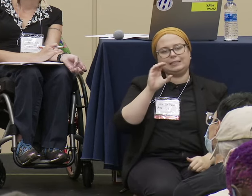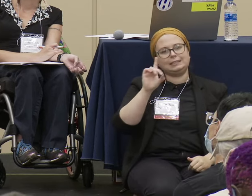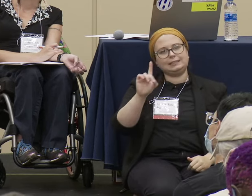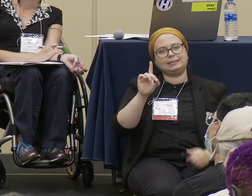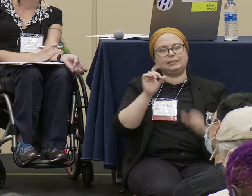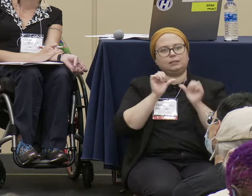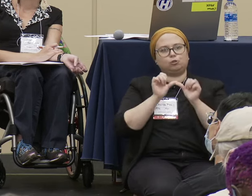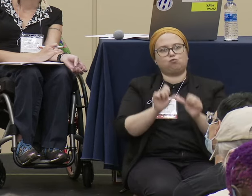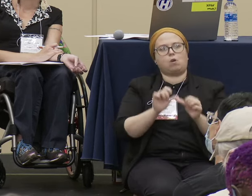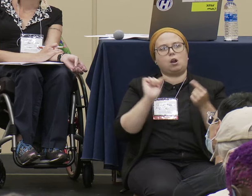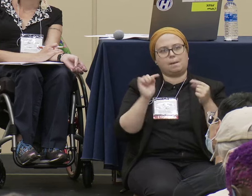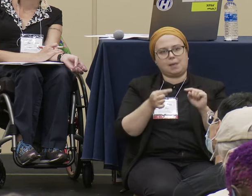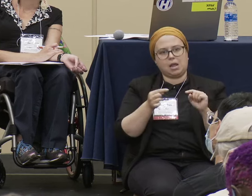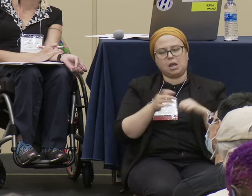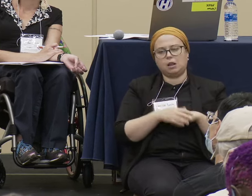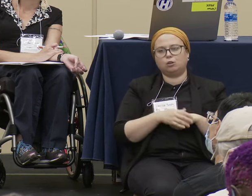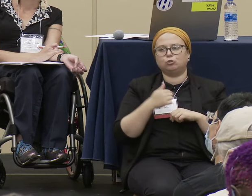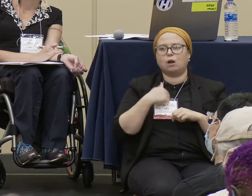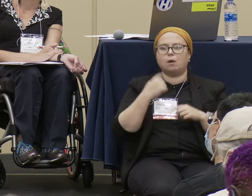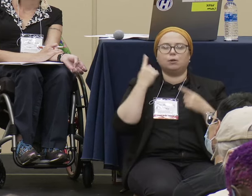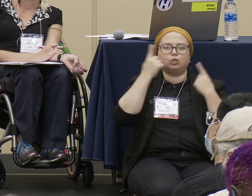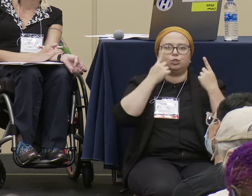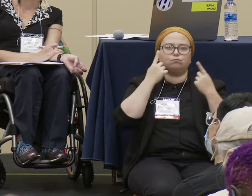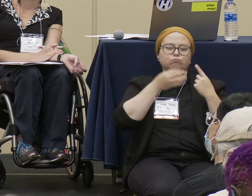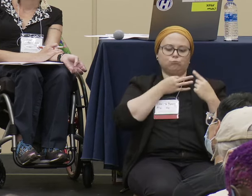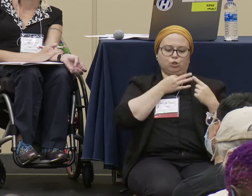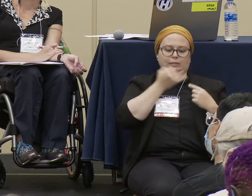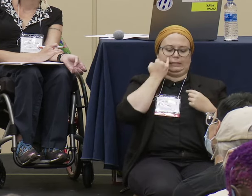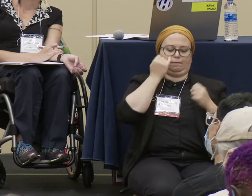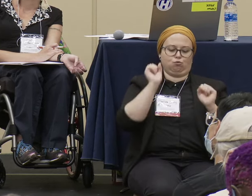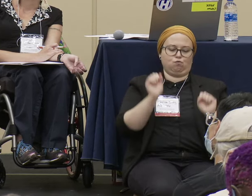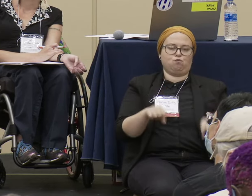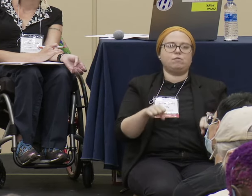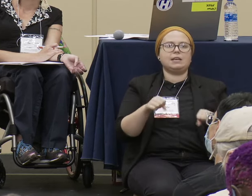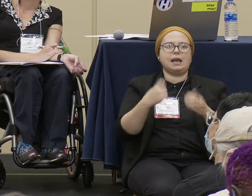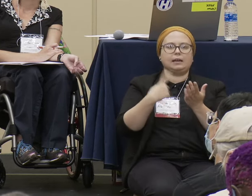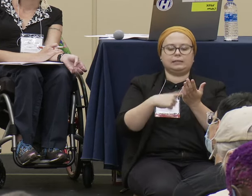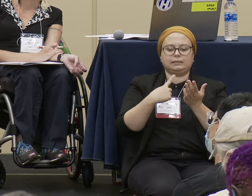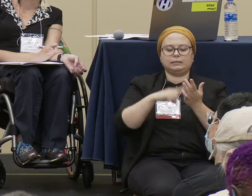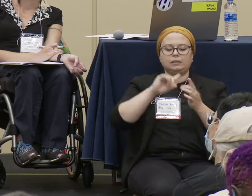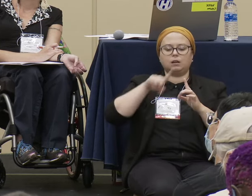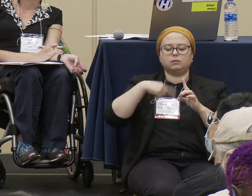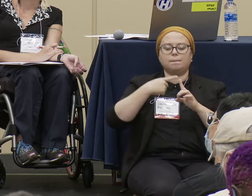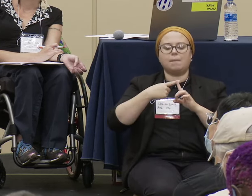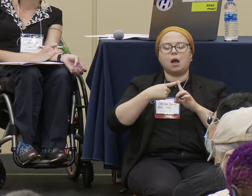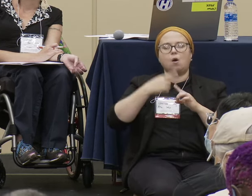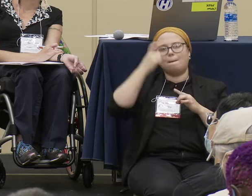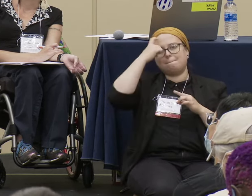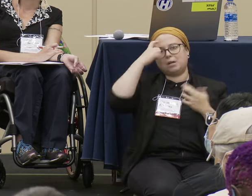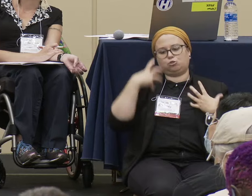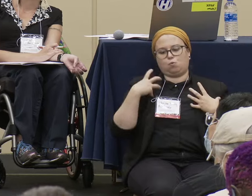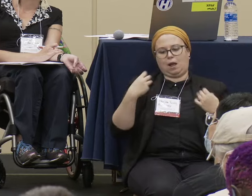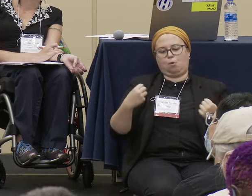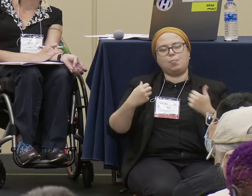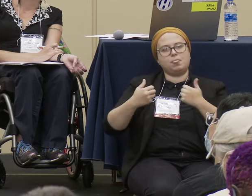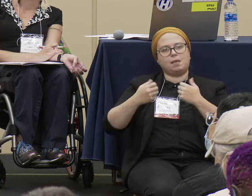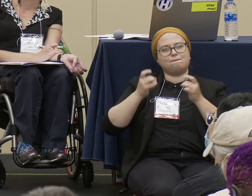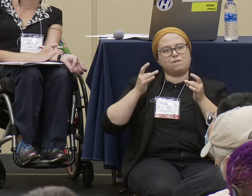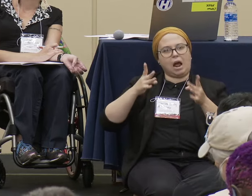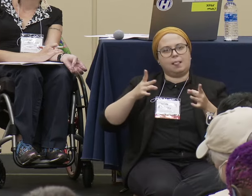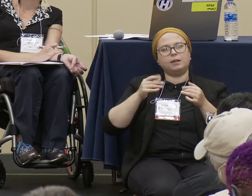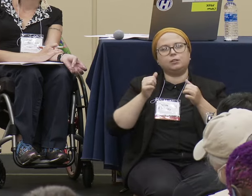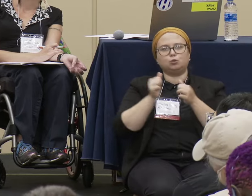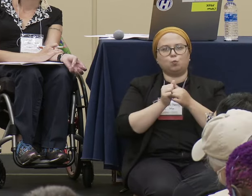was wondering if you could speak to the discourse around mental health and violence, for example, with adolescents and